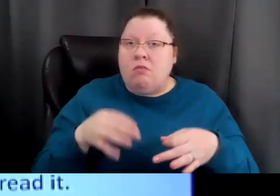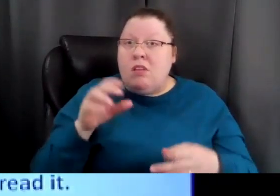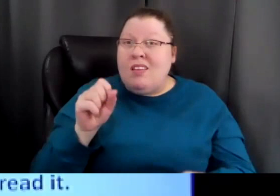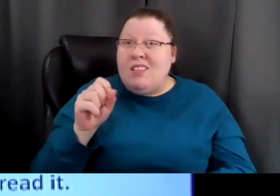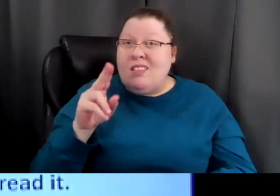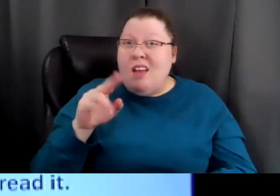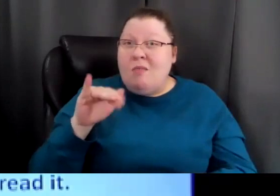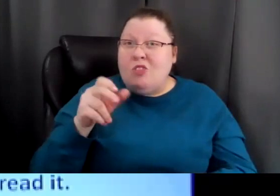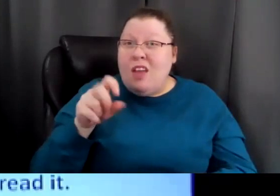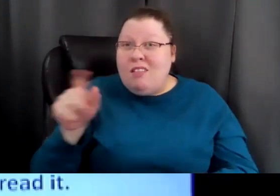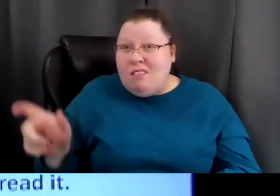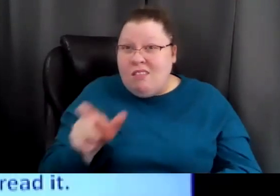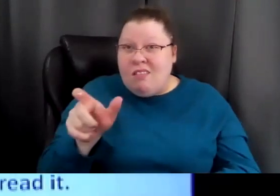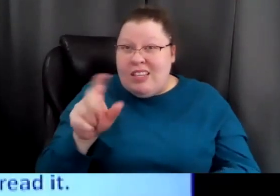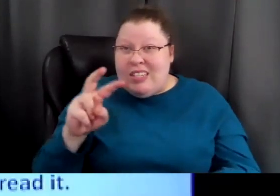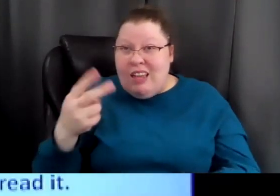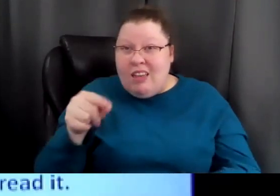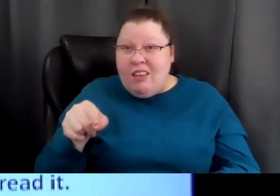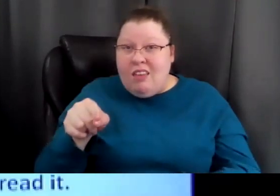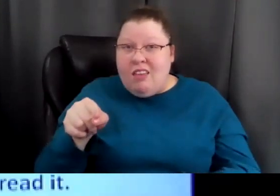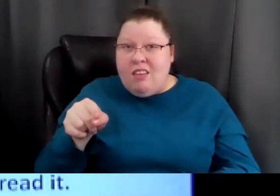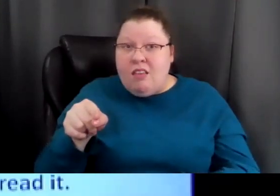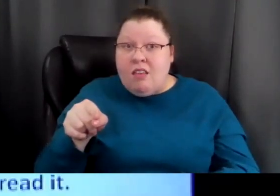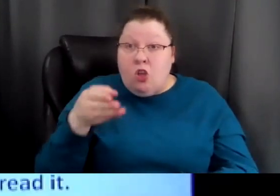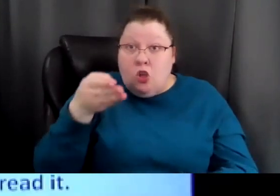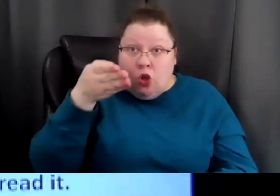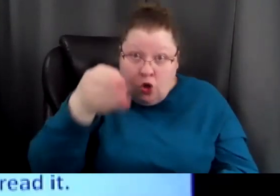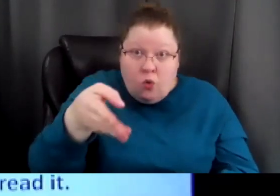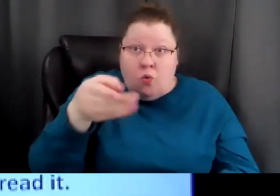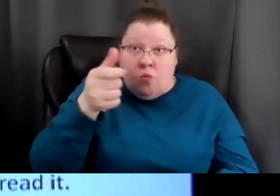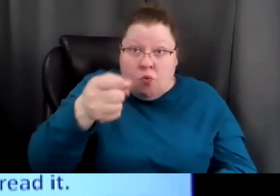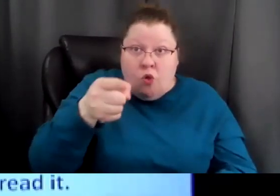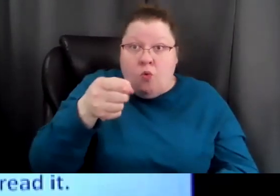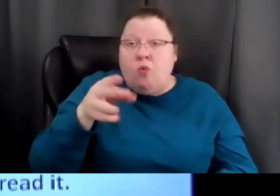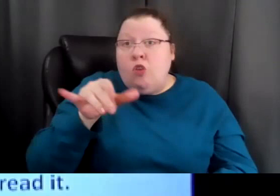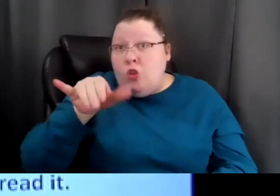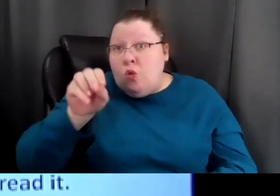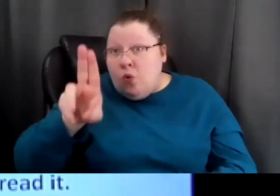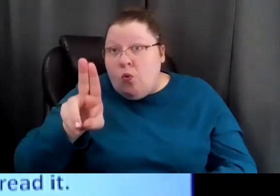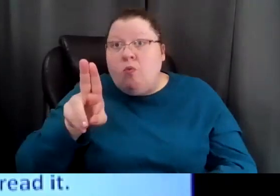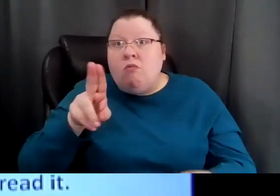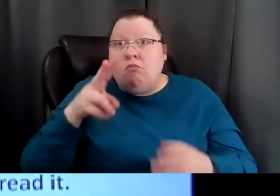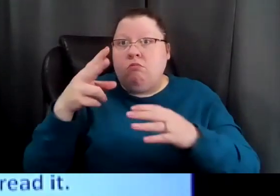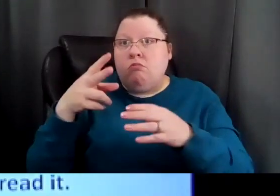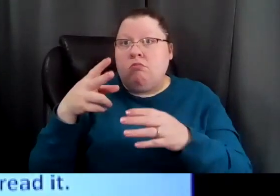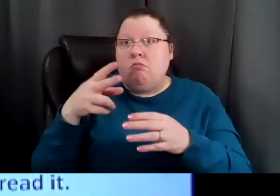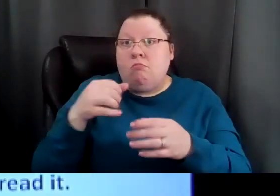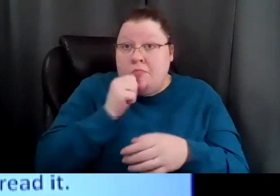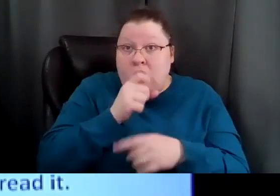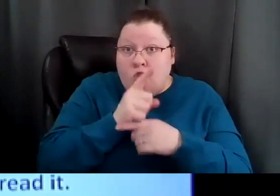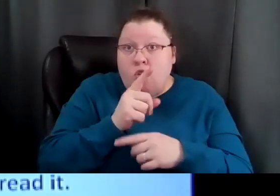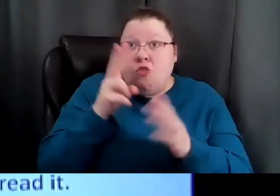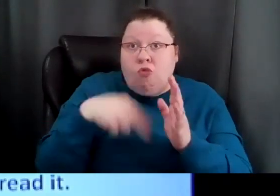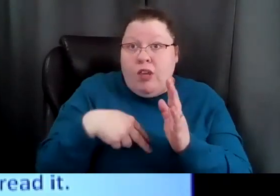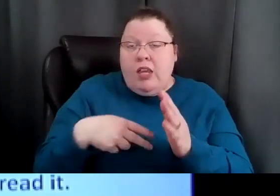in that second sentence. There's an understood you. You be sure to read it. I'm leaving that out, which is correct. I'm